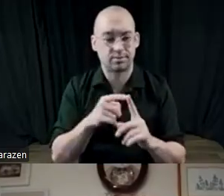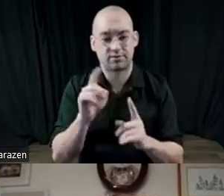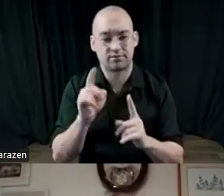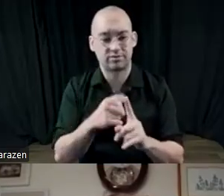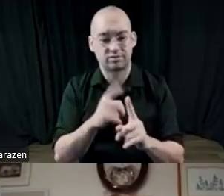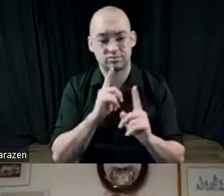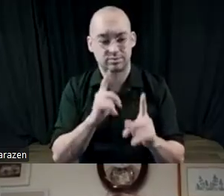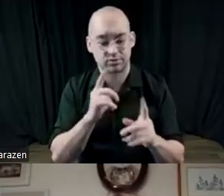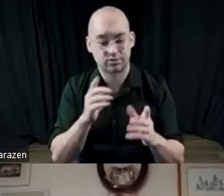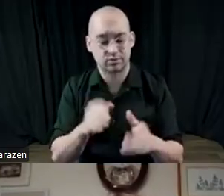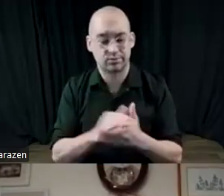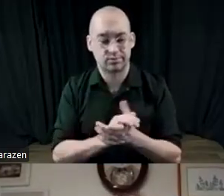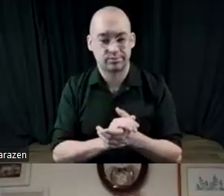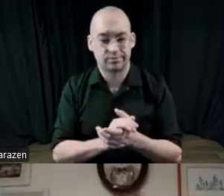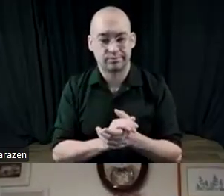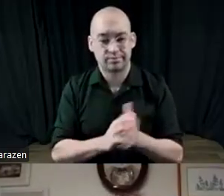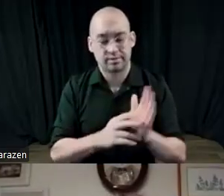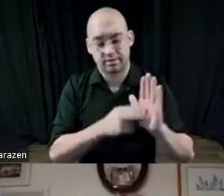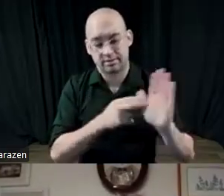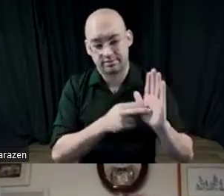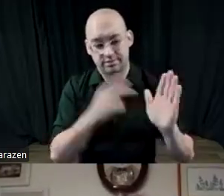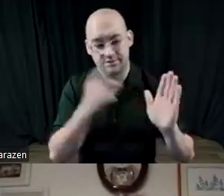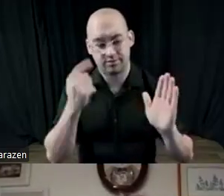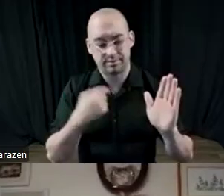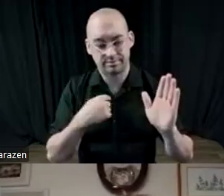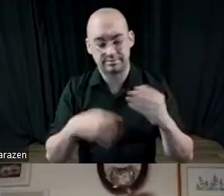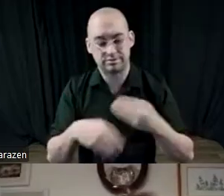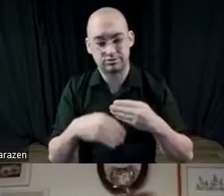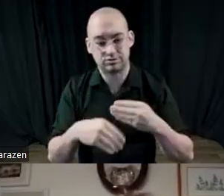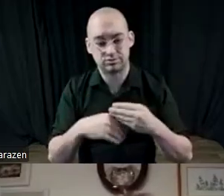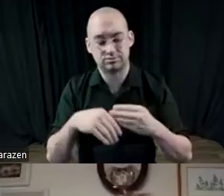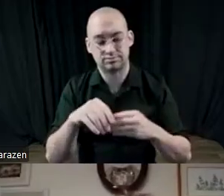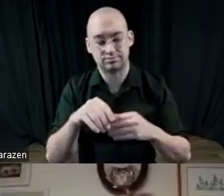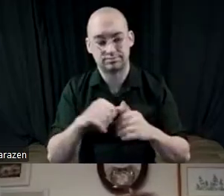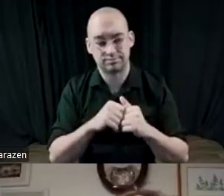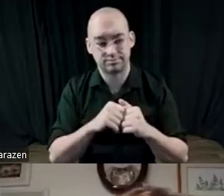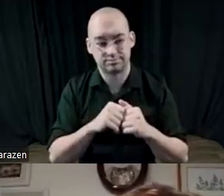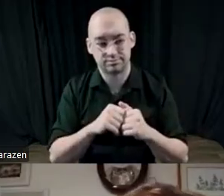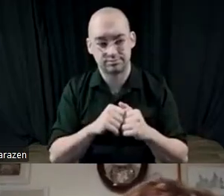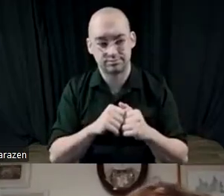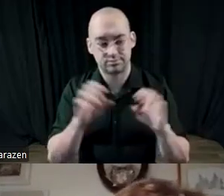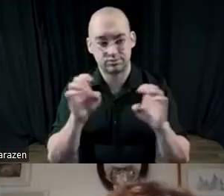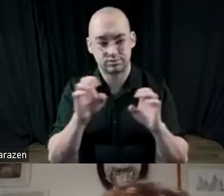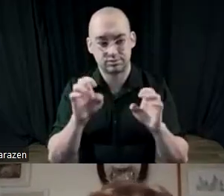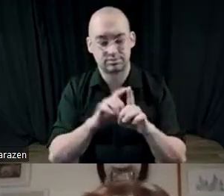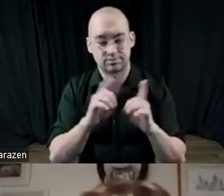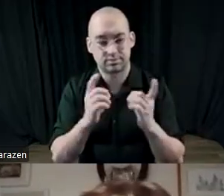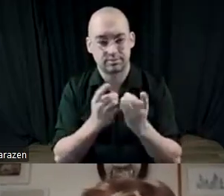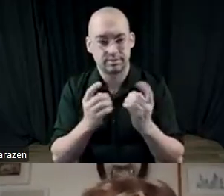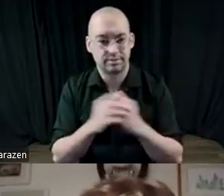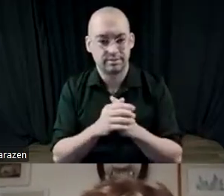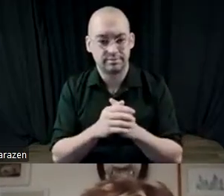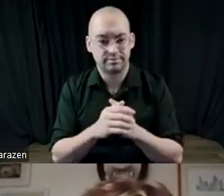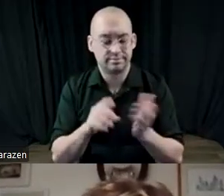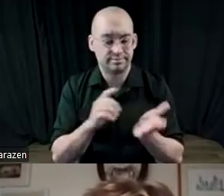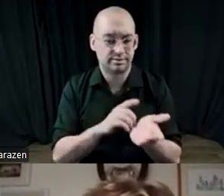it highlighted for me again the additional maybe carve out of emergency department physicians